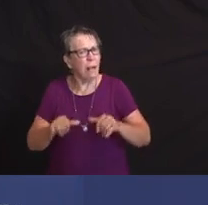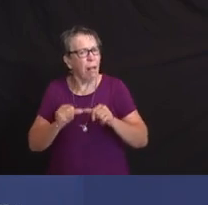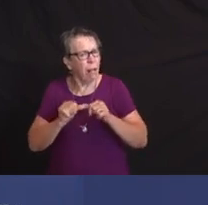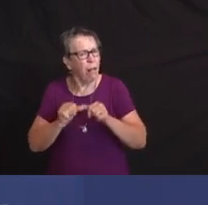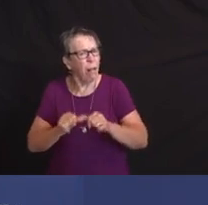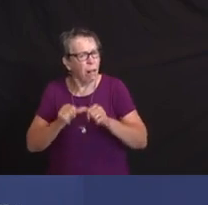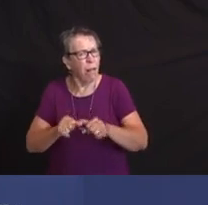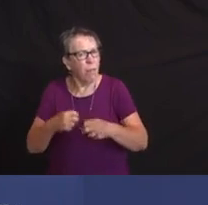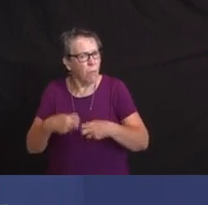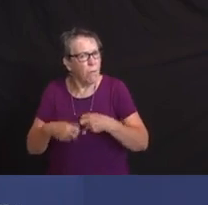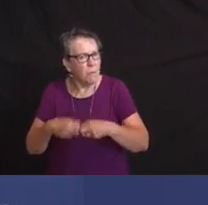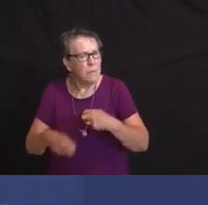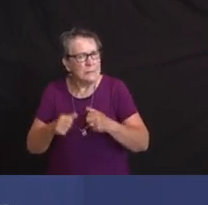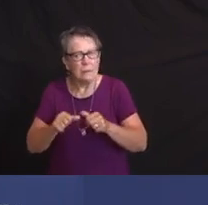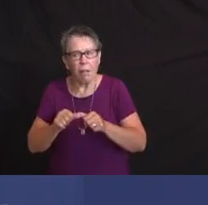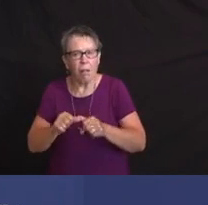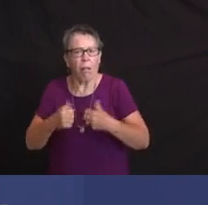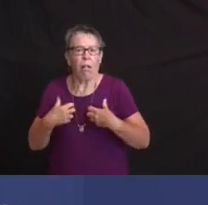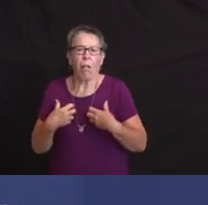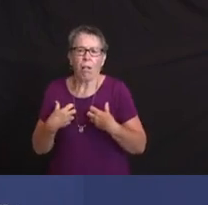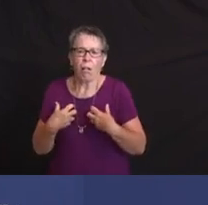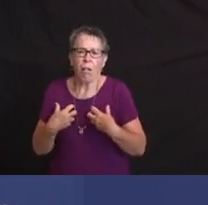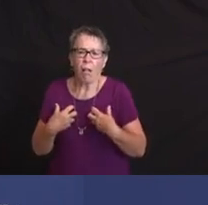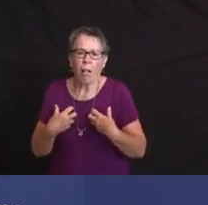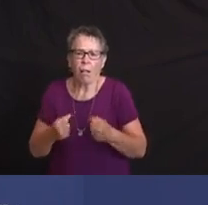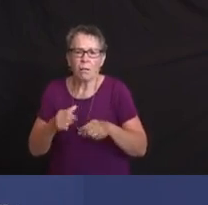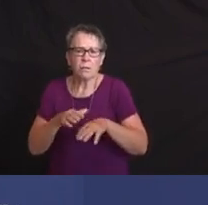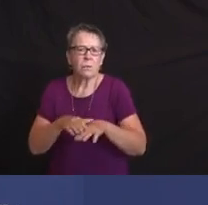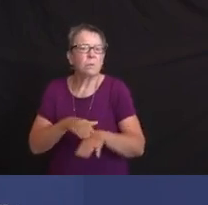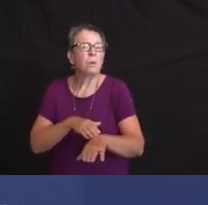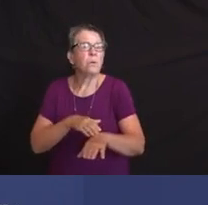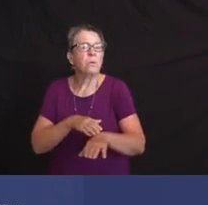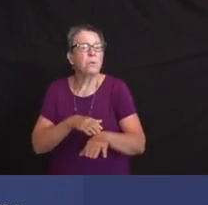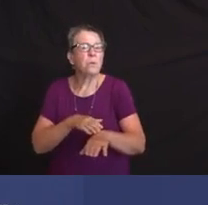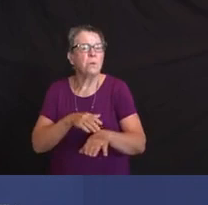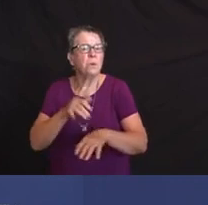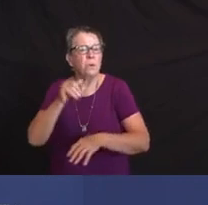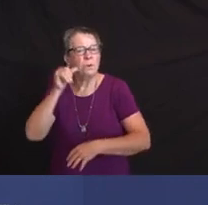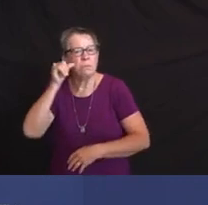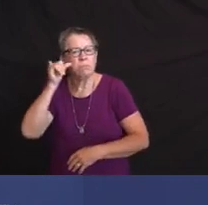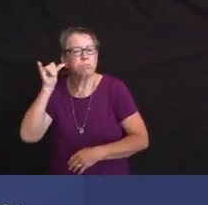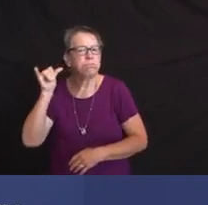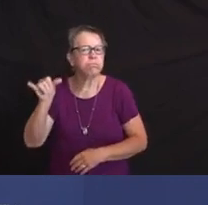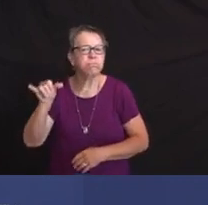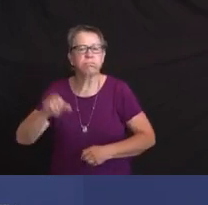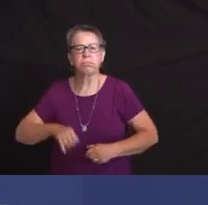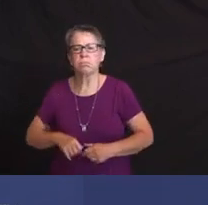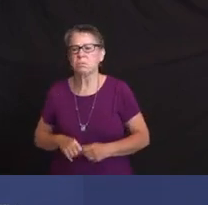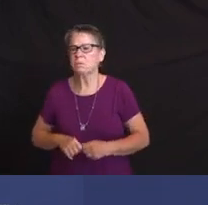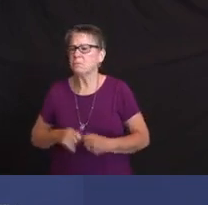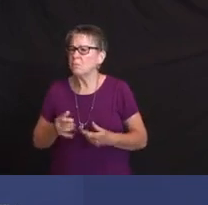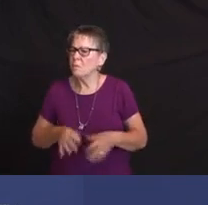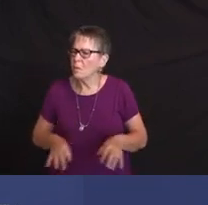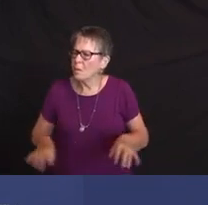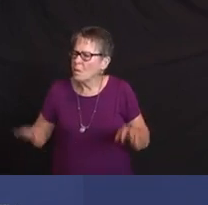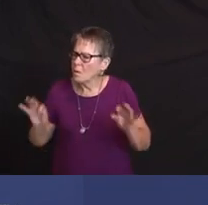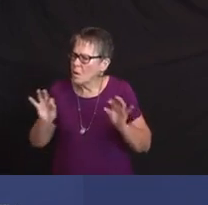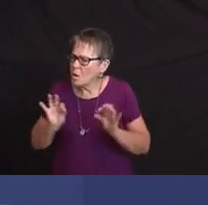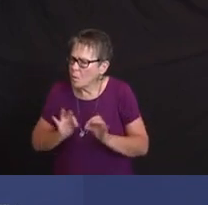get vaccinated, especially for parents to take their 12 to 17-year-olds to be vaccinated as soon as